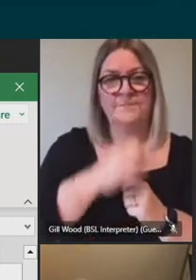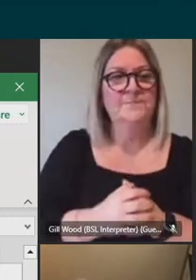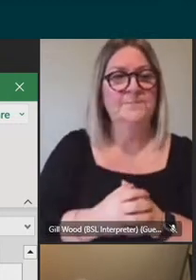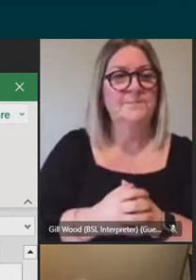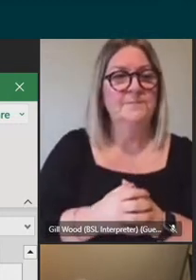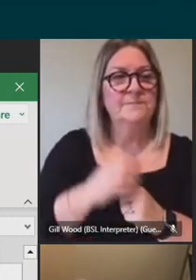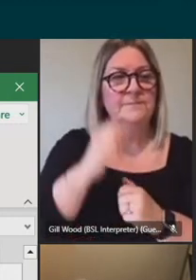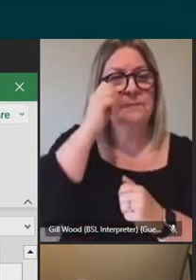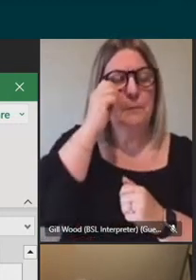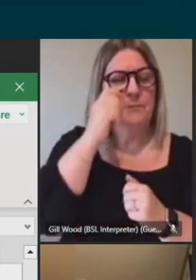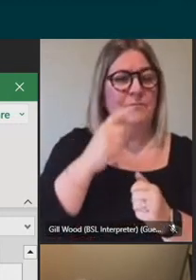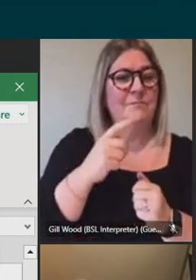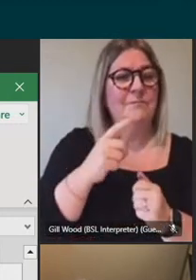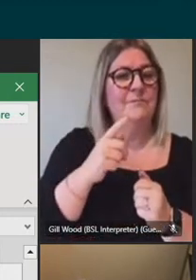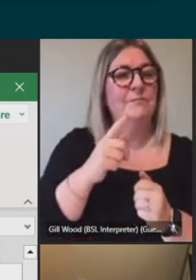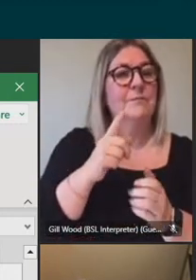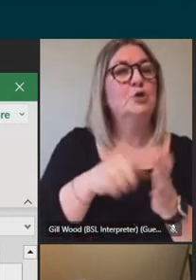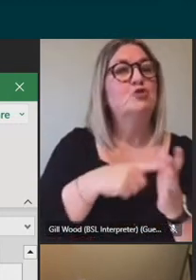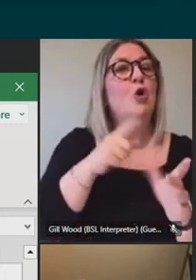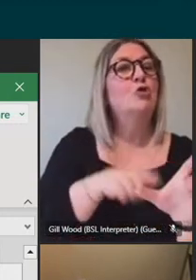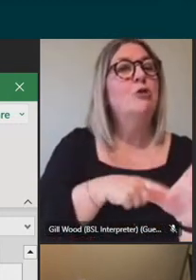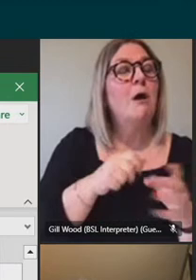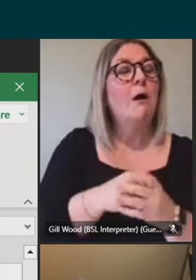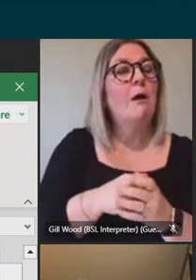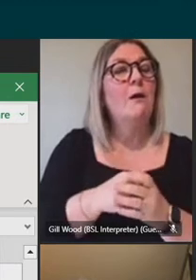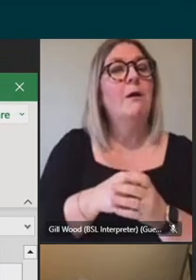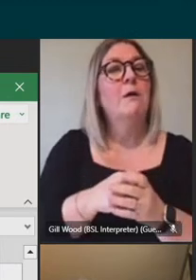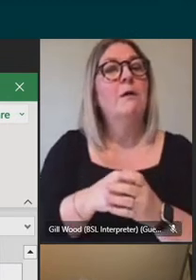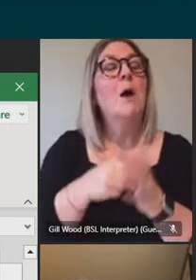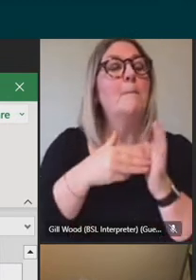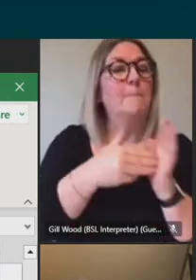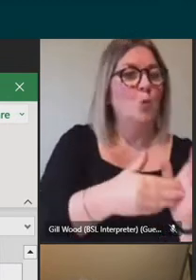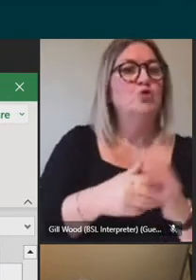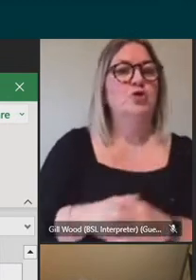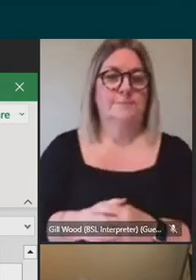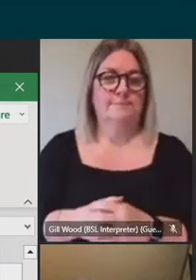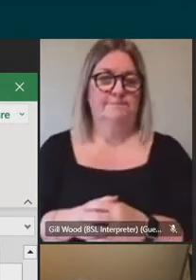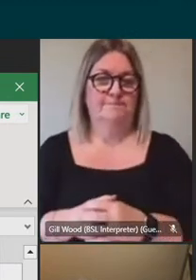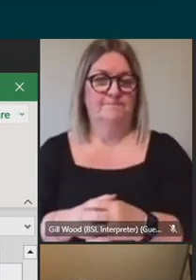And Councillor Young. Motion.